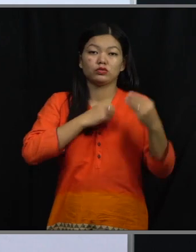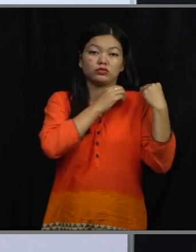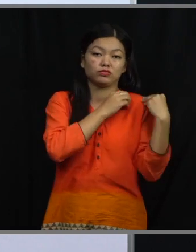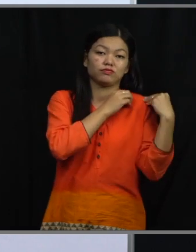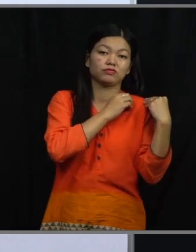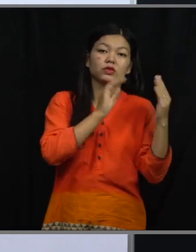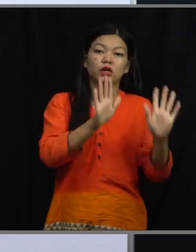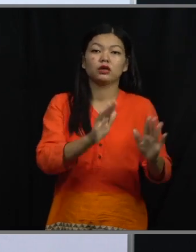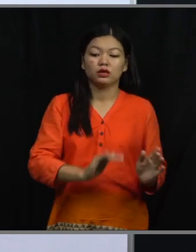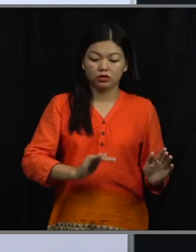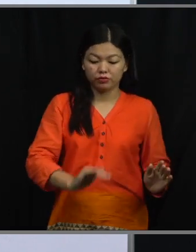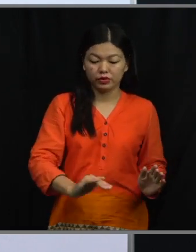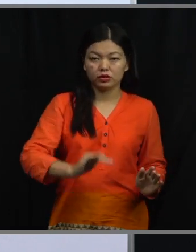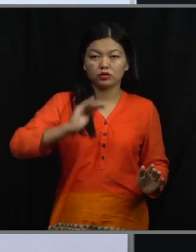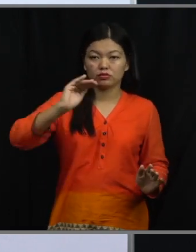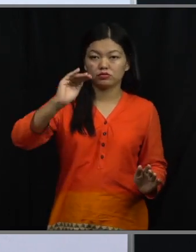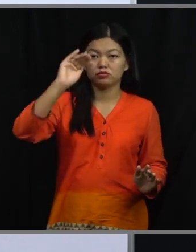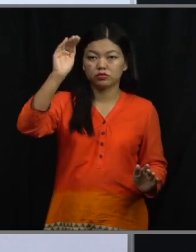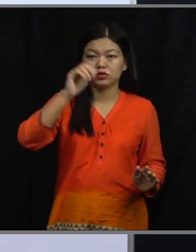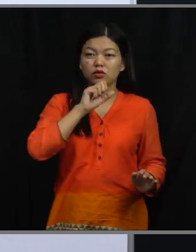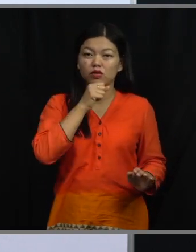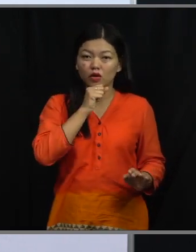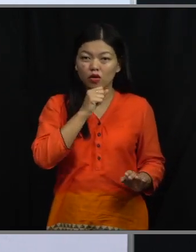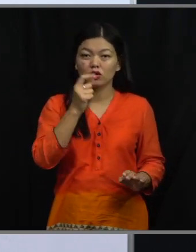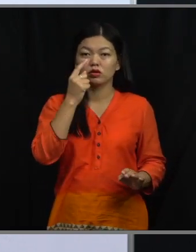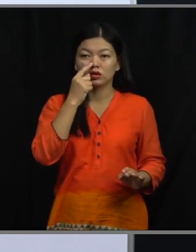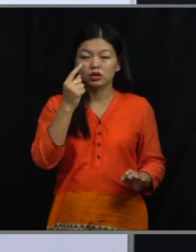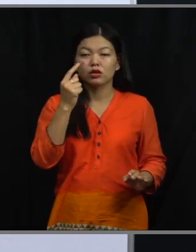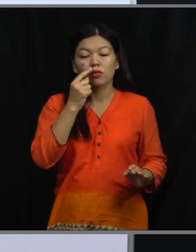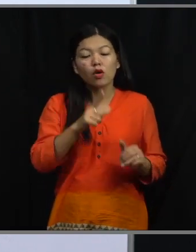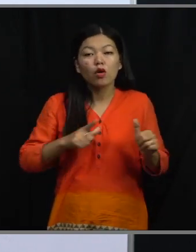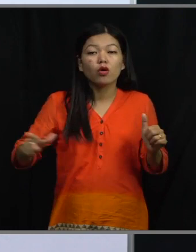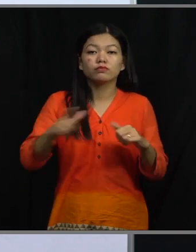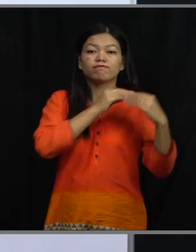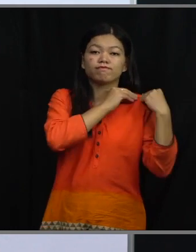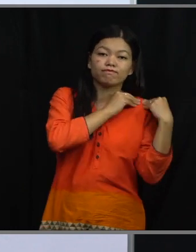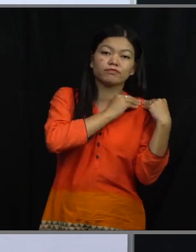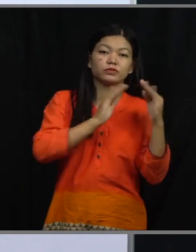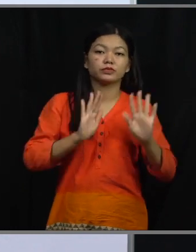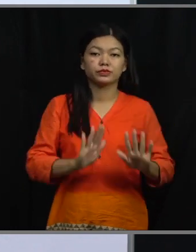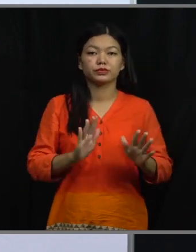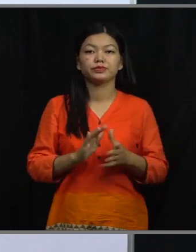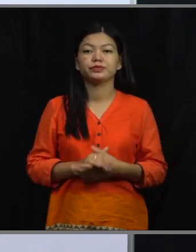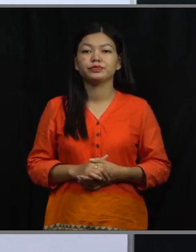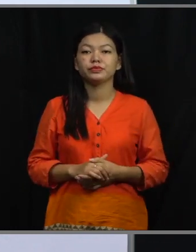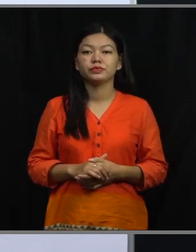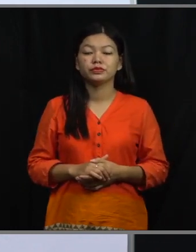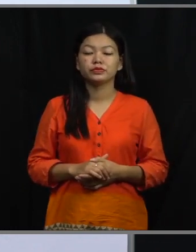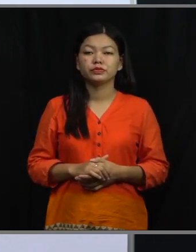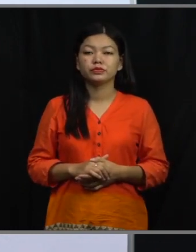there is a proper division of labor in the particular joint family system. That is what it means here.